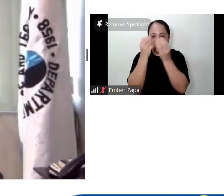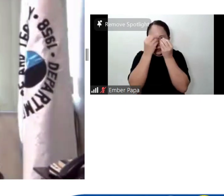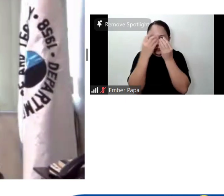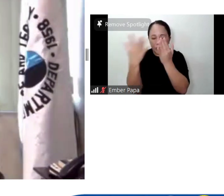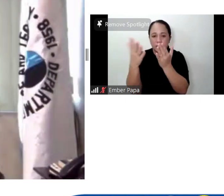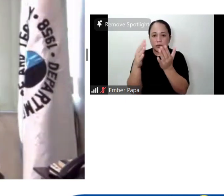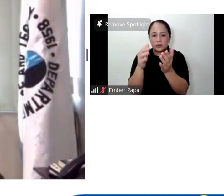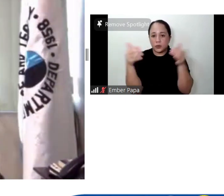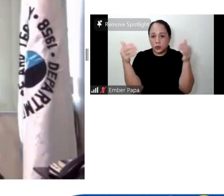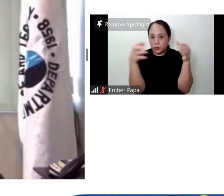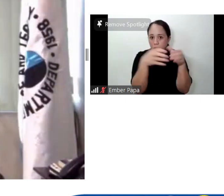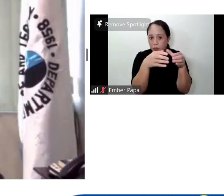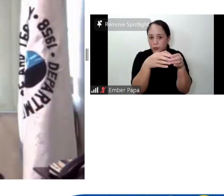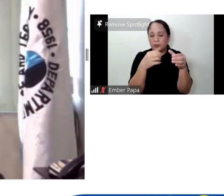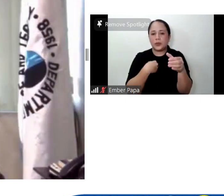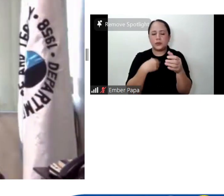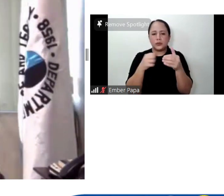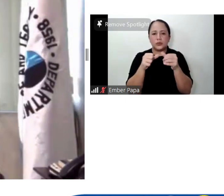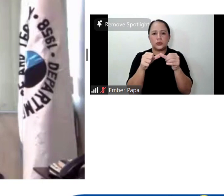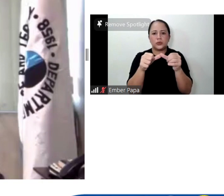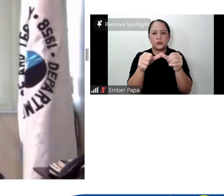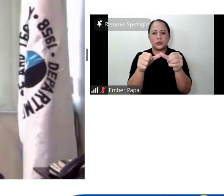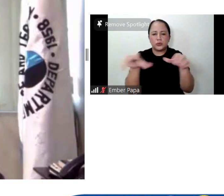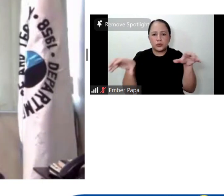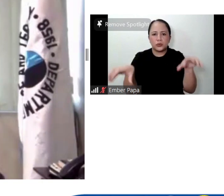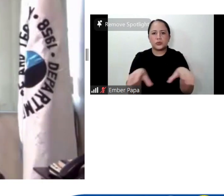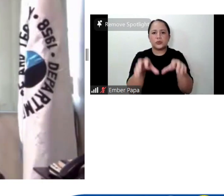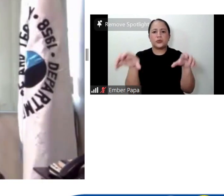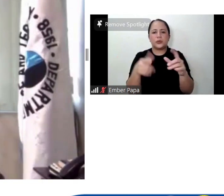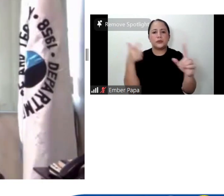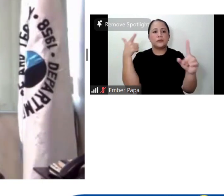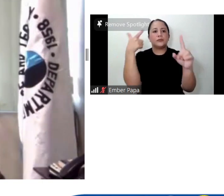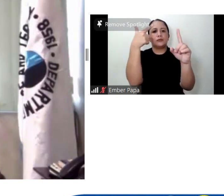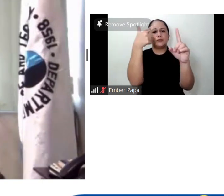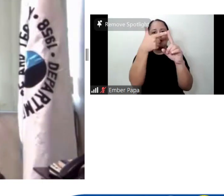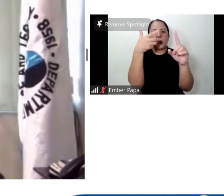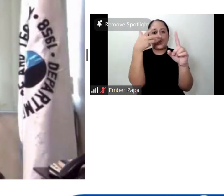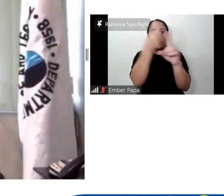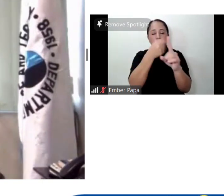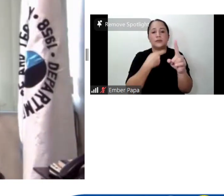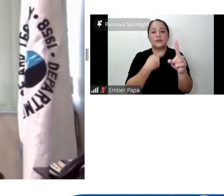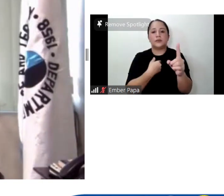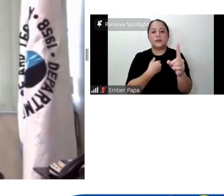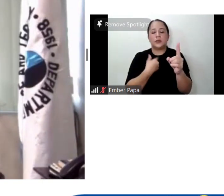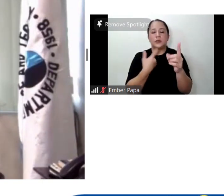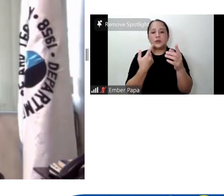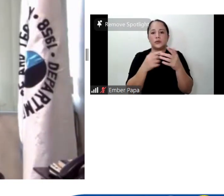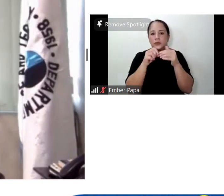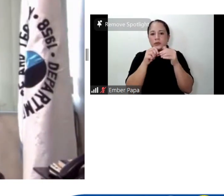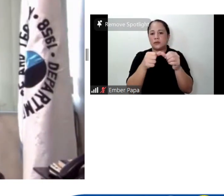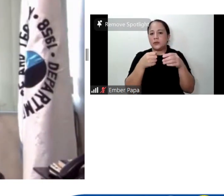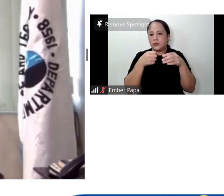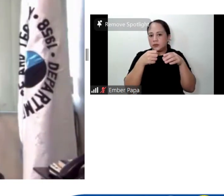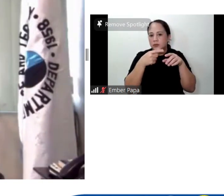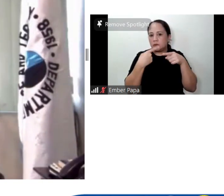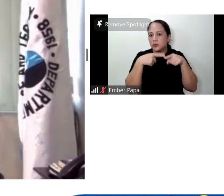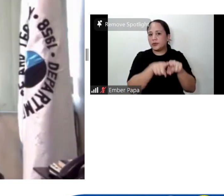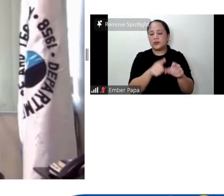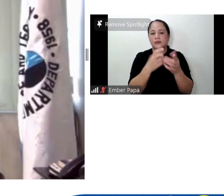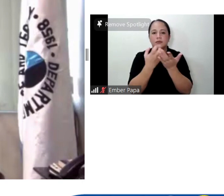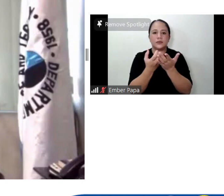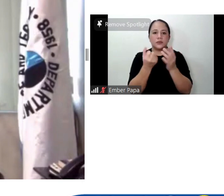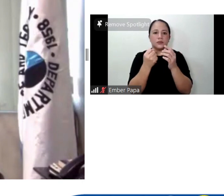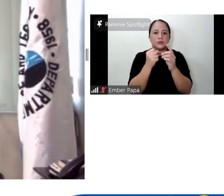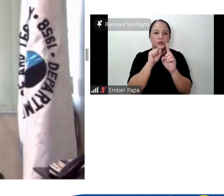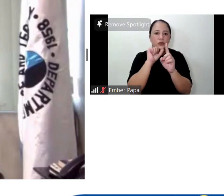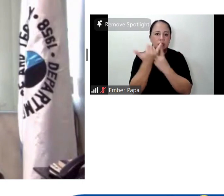play in our ongoing drive to achieve the goals for a sustainable, inclusive society. I urge